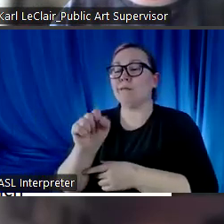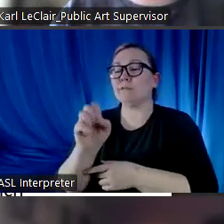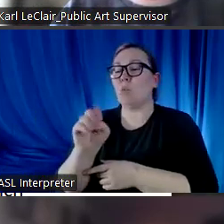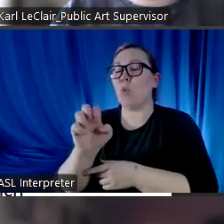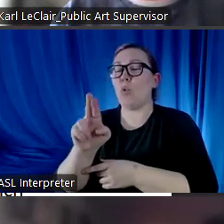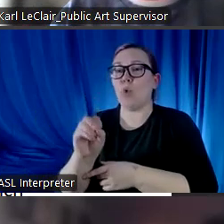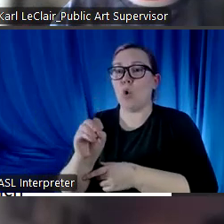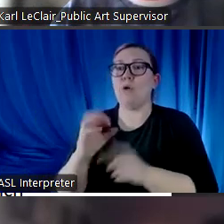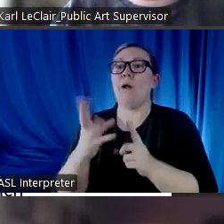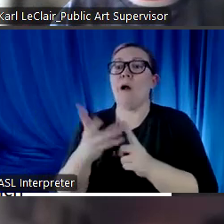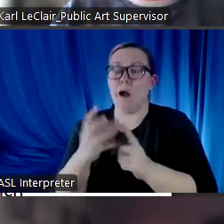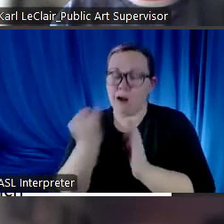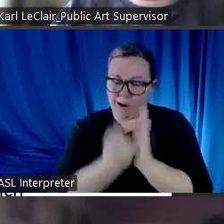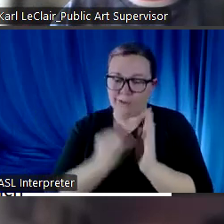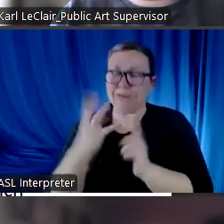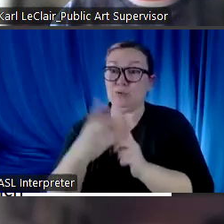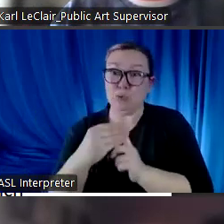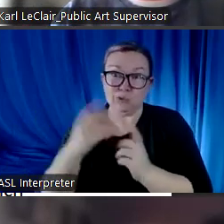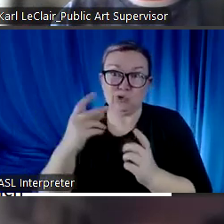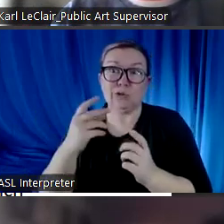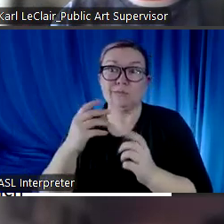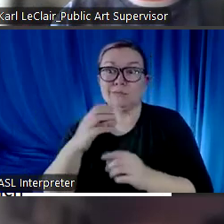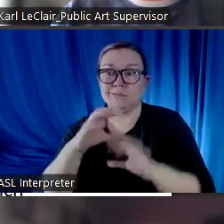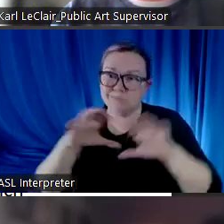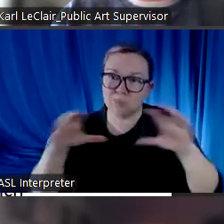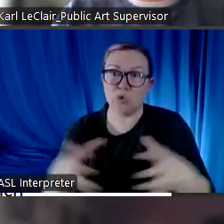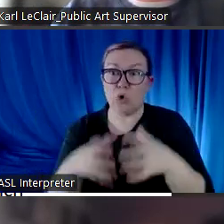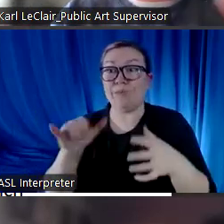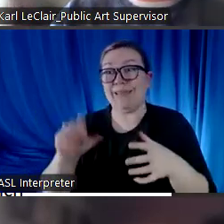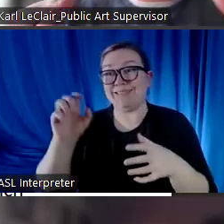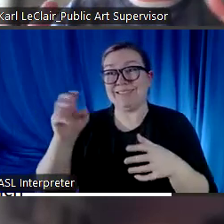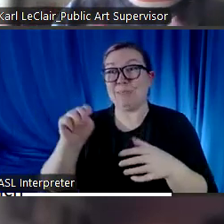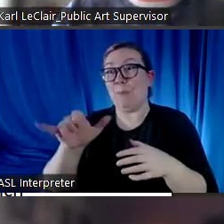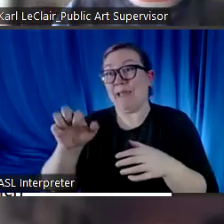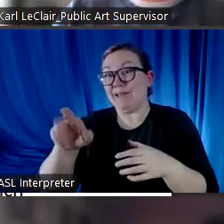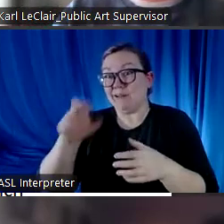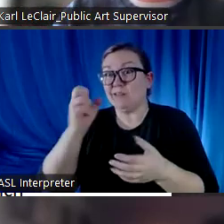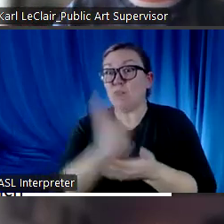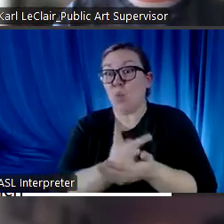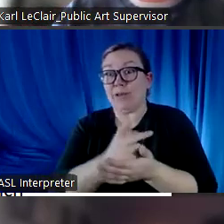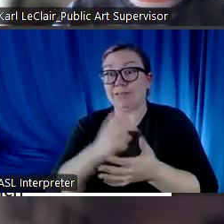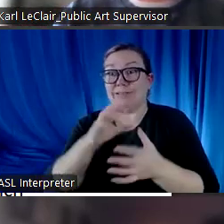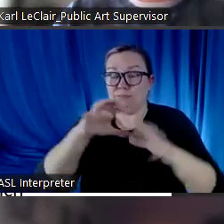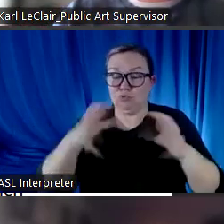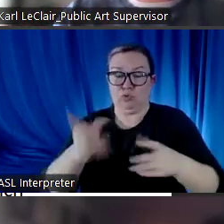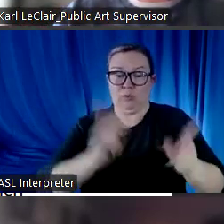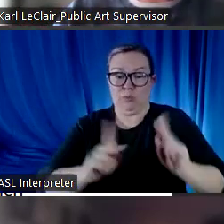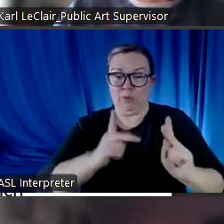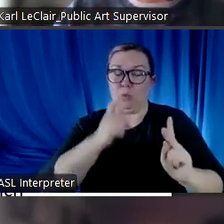a mayor-appointed council of community members who guide our work in cultural arts.